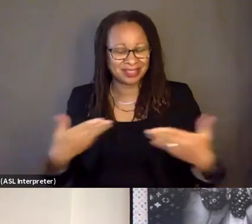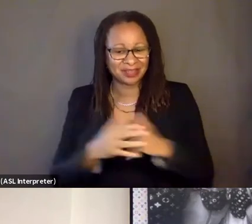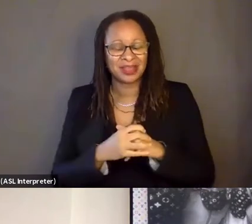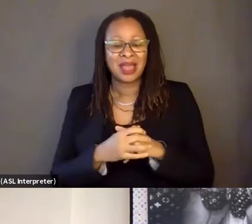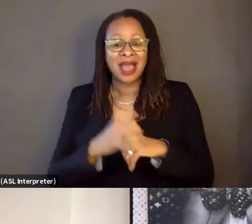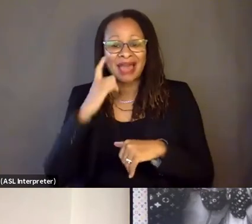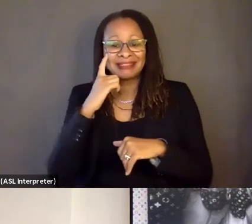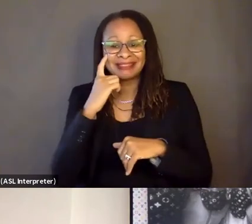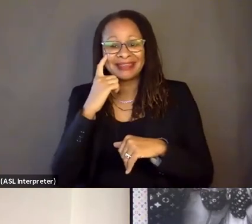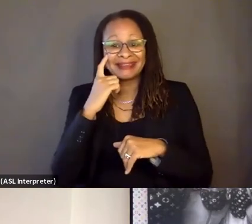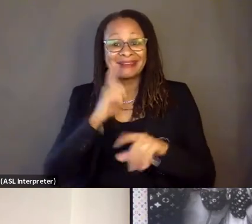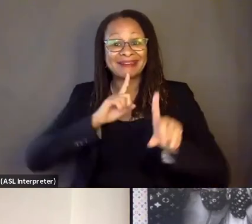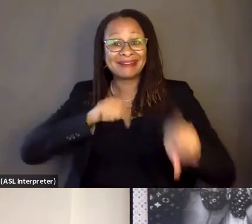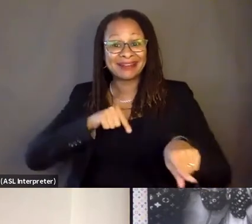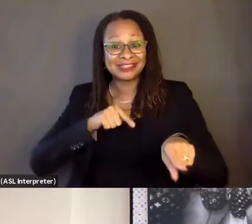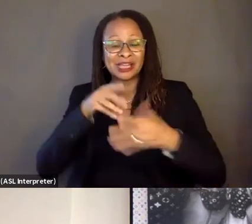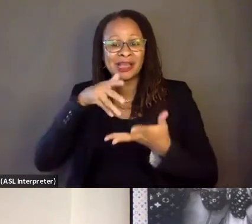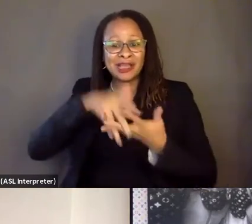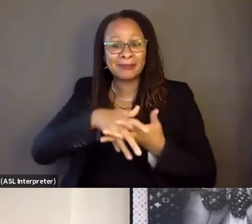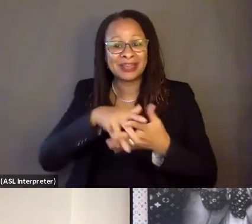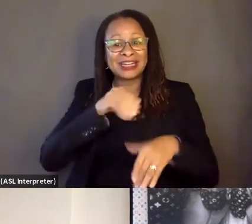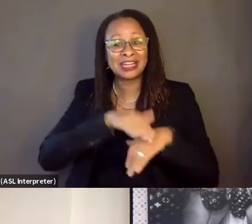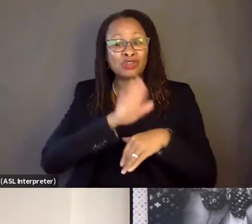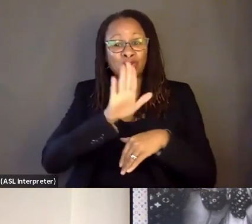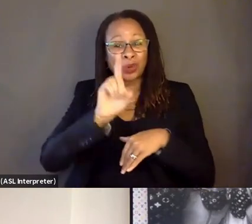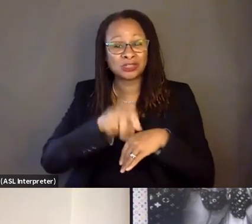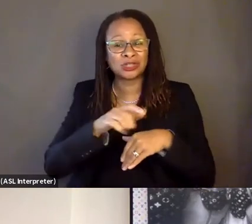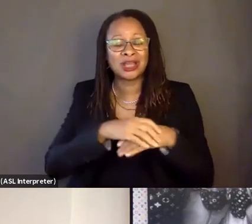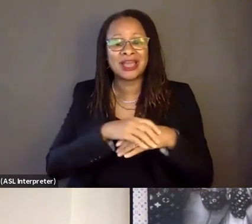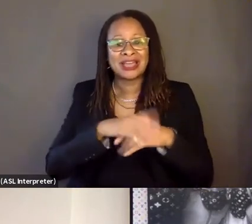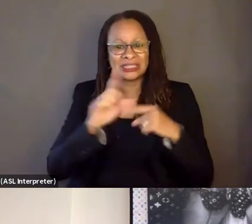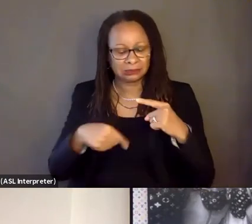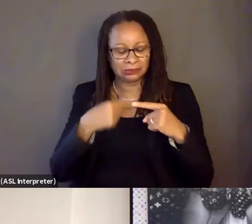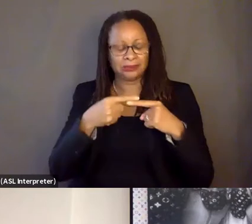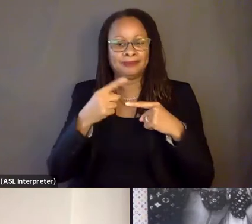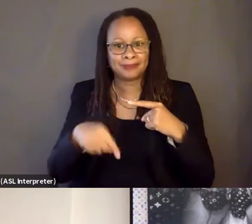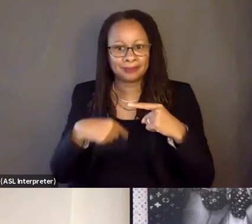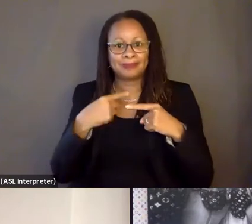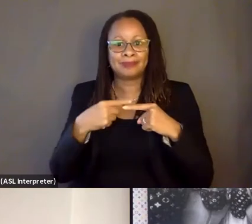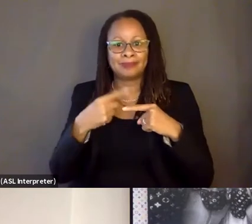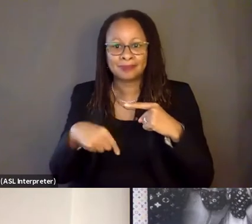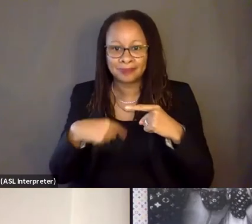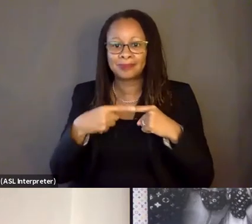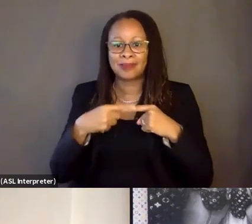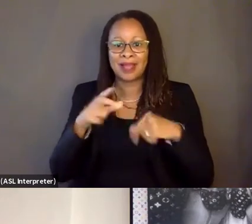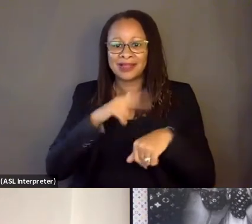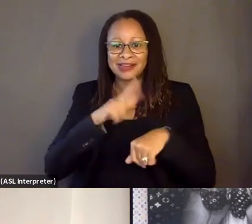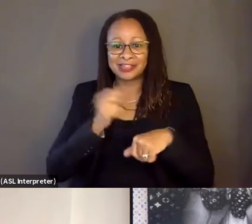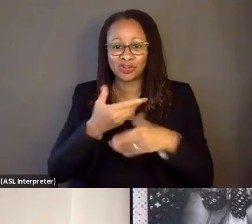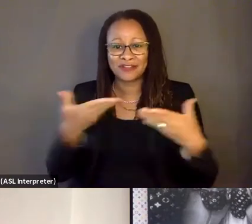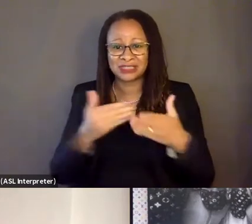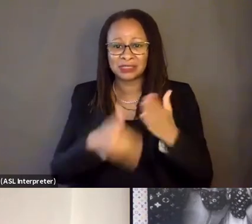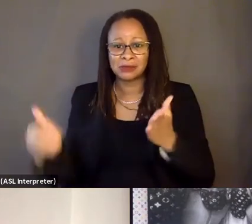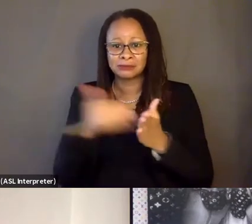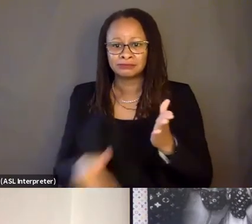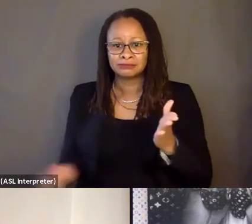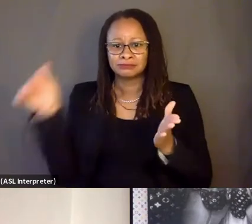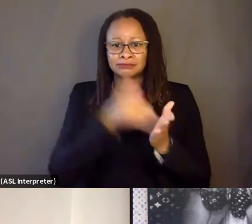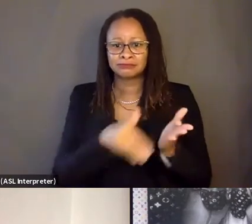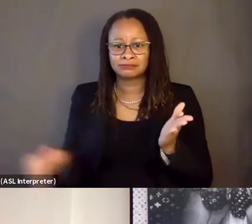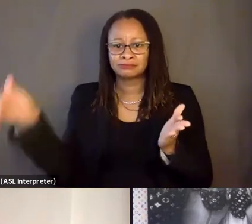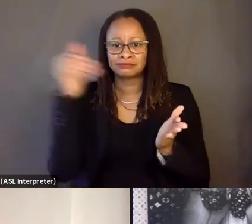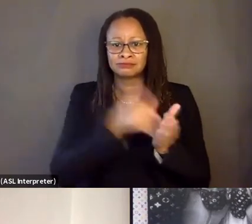know, the answer is embedded in your question, which is the cyclical nature of this and the repetitive nature of these laws.